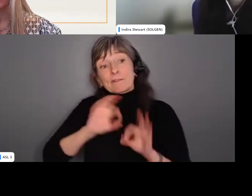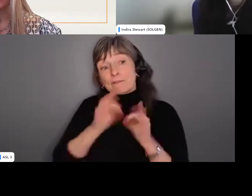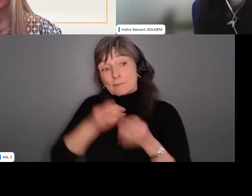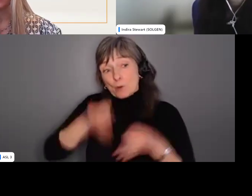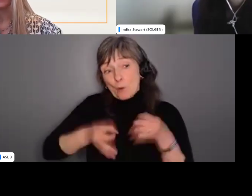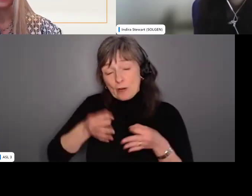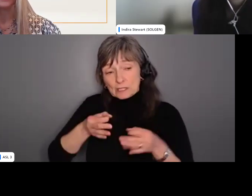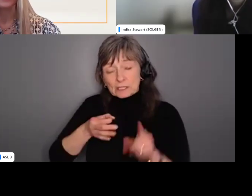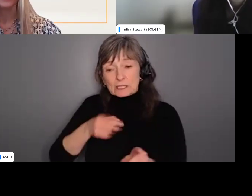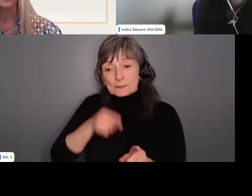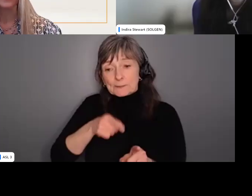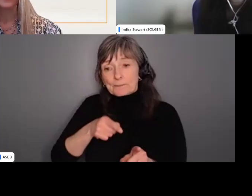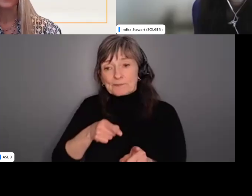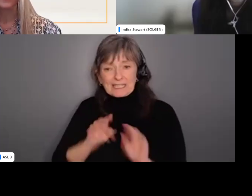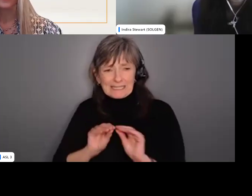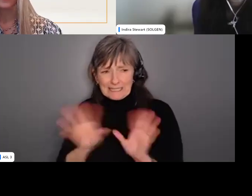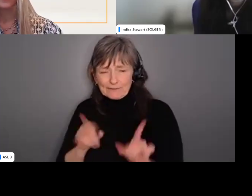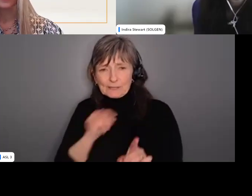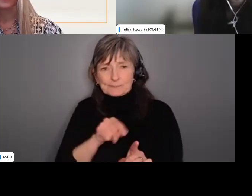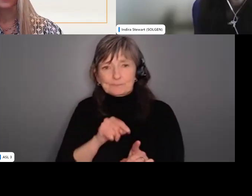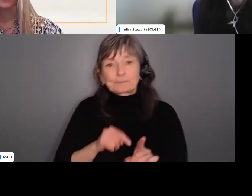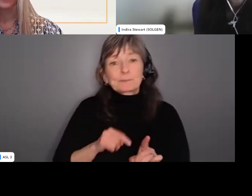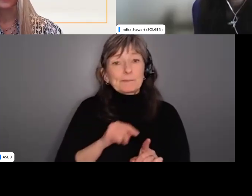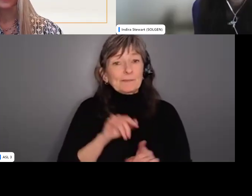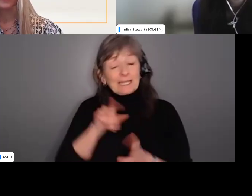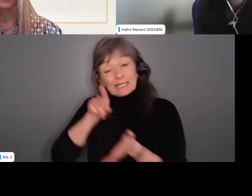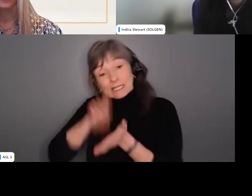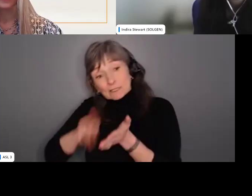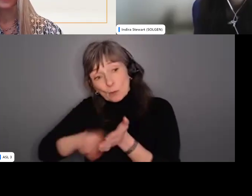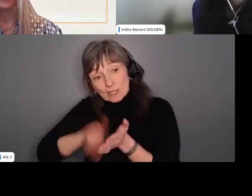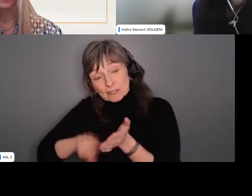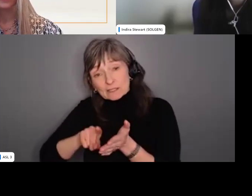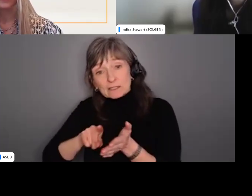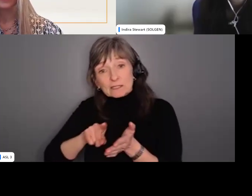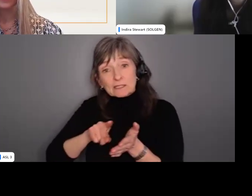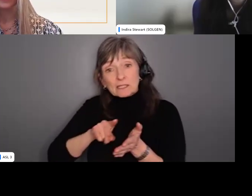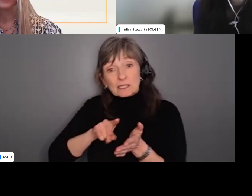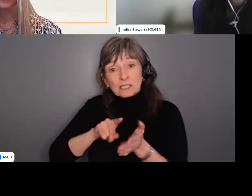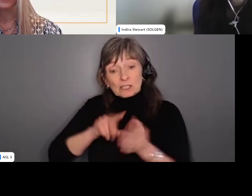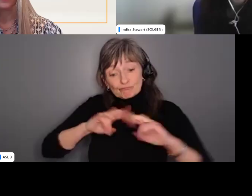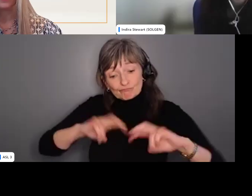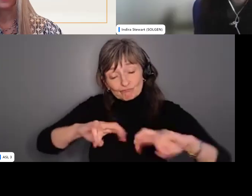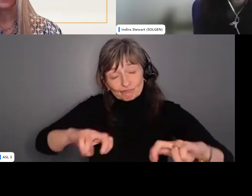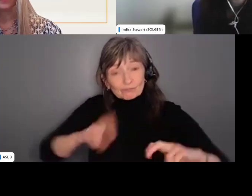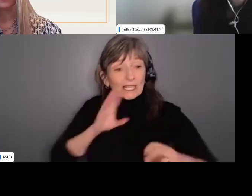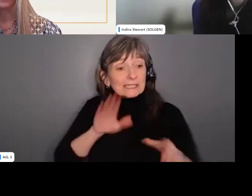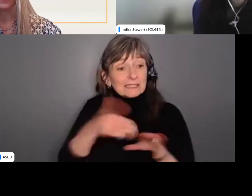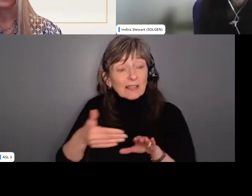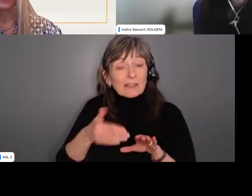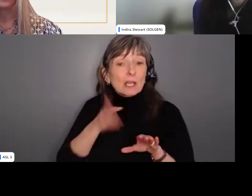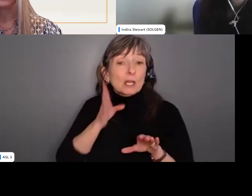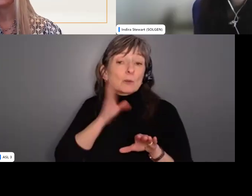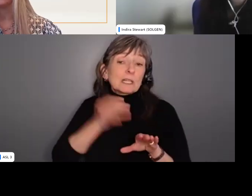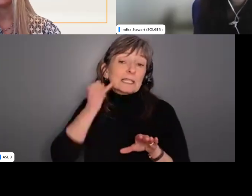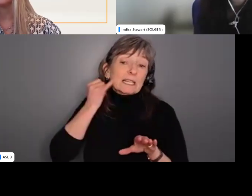that person who asked, essentially an inquest will be held when certain circumstances outlined under the Child, Youth,